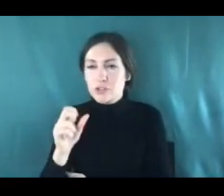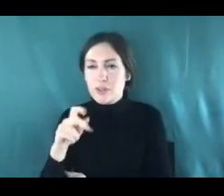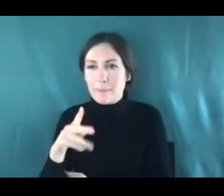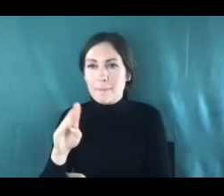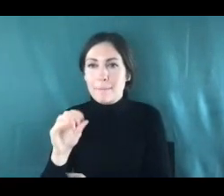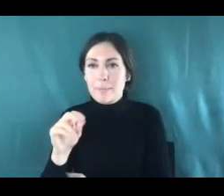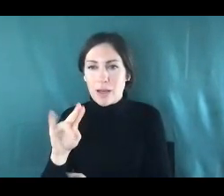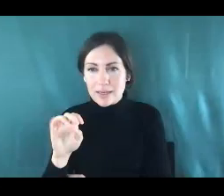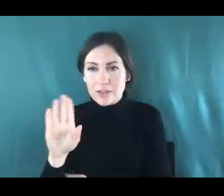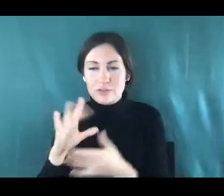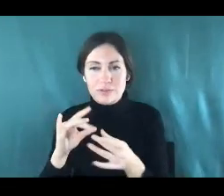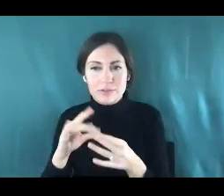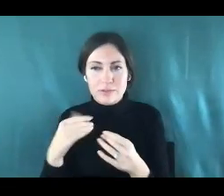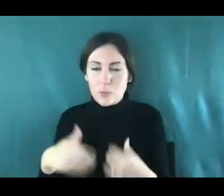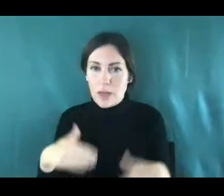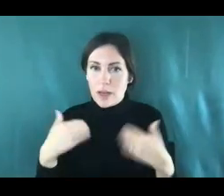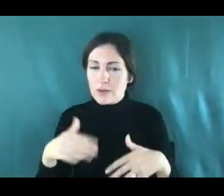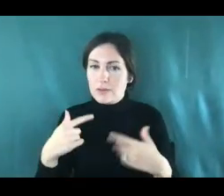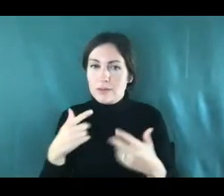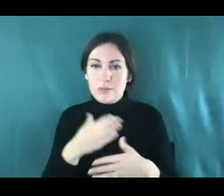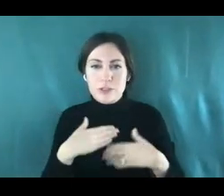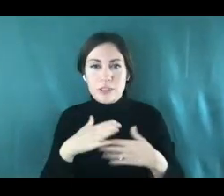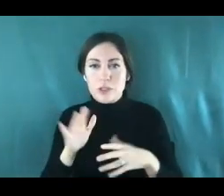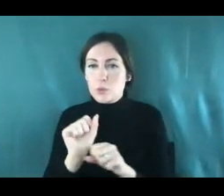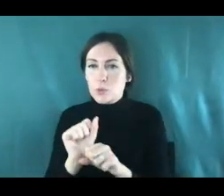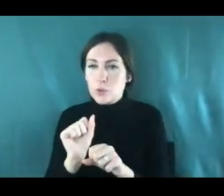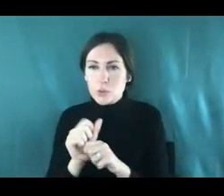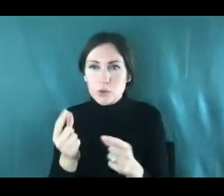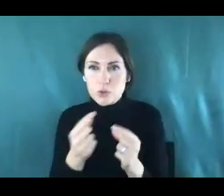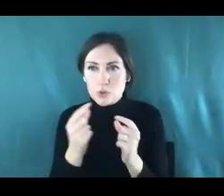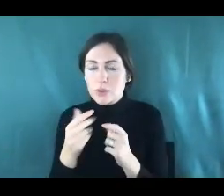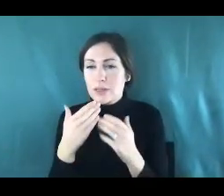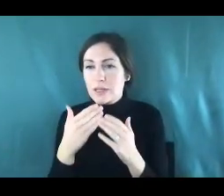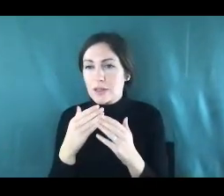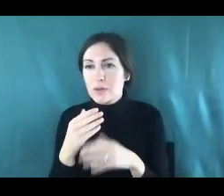appreciate the work that you're doing there. And thank you, Ms. George,